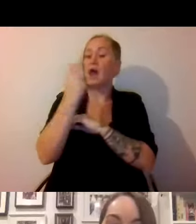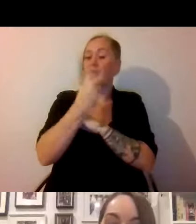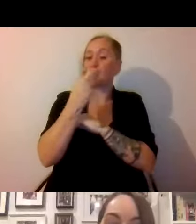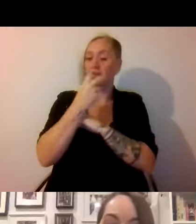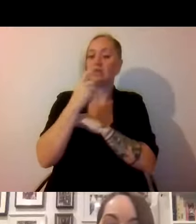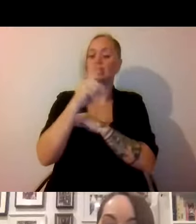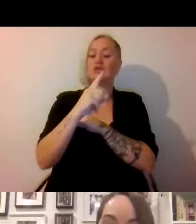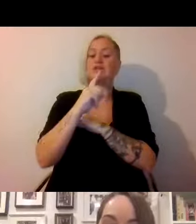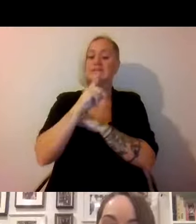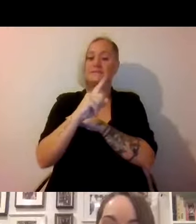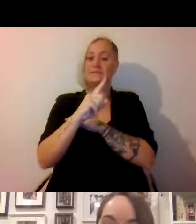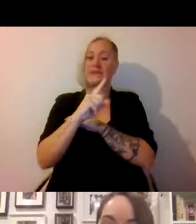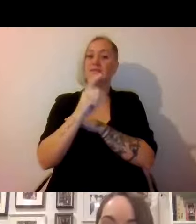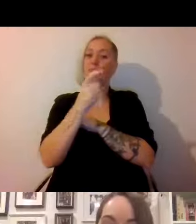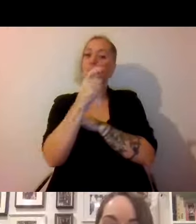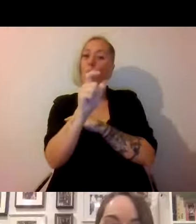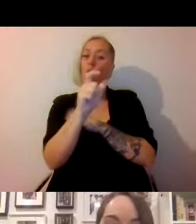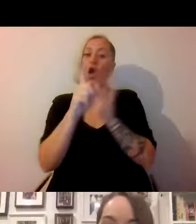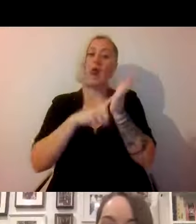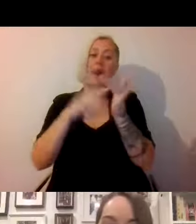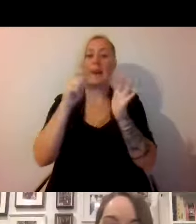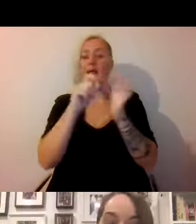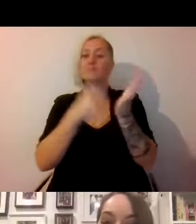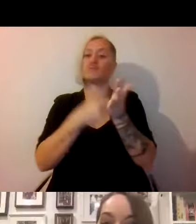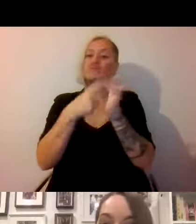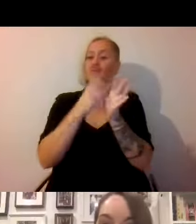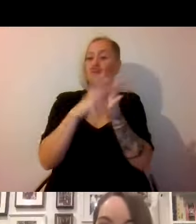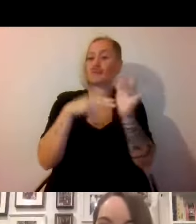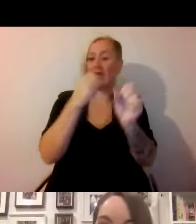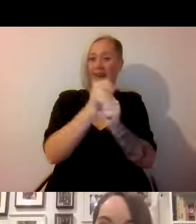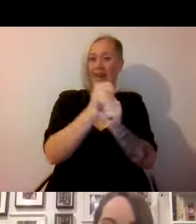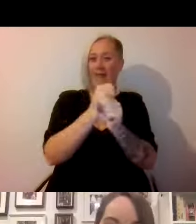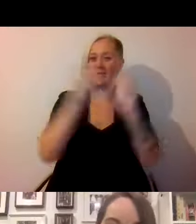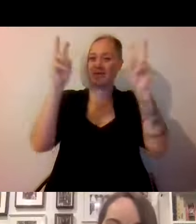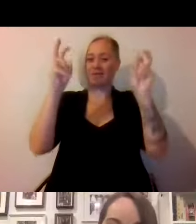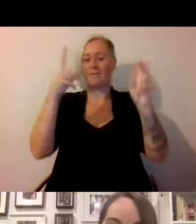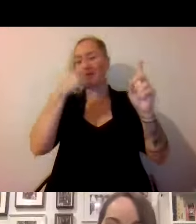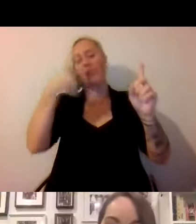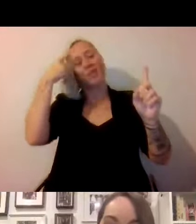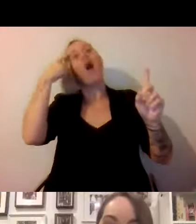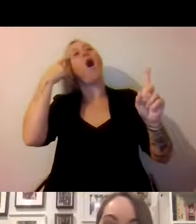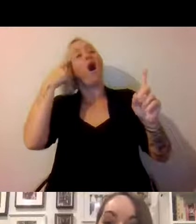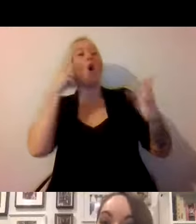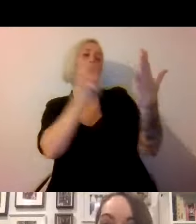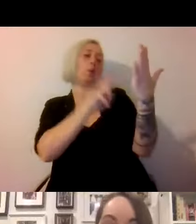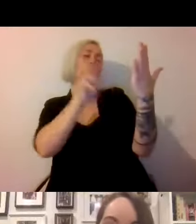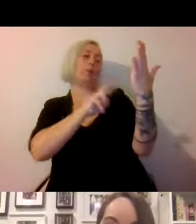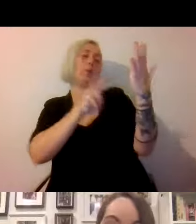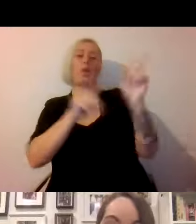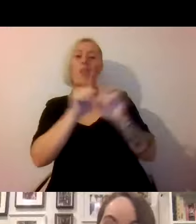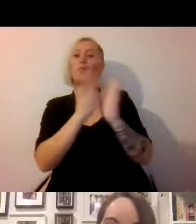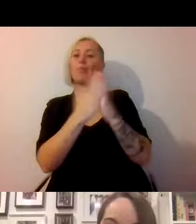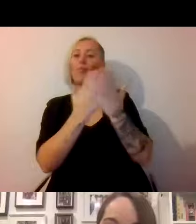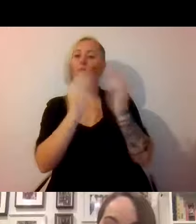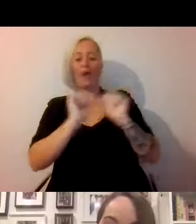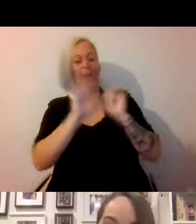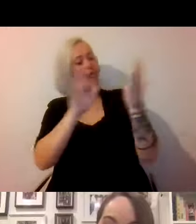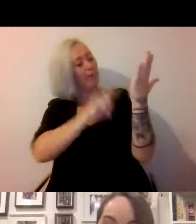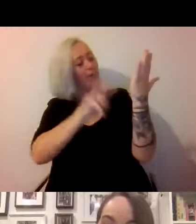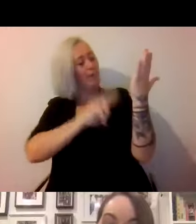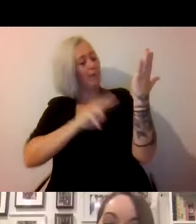lip reading implies reading like reading a book whose text is legible and clear. But the human face is not a